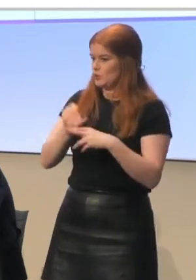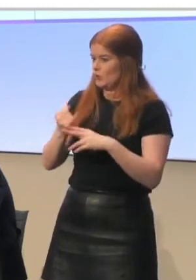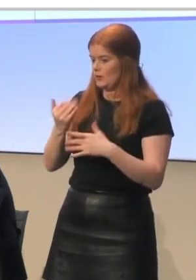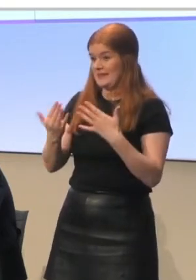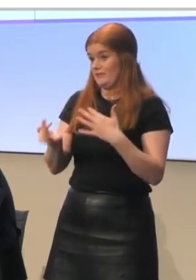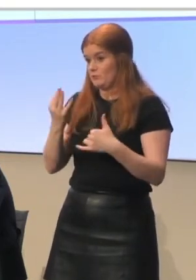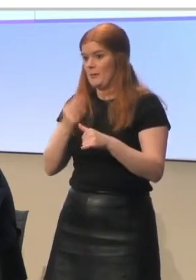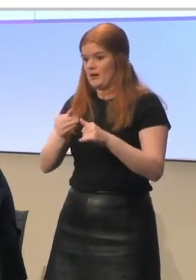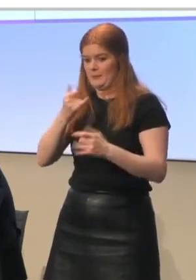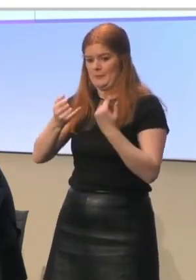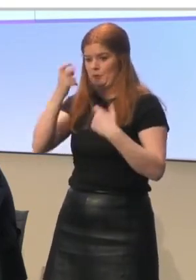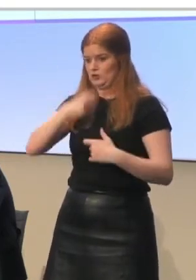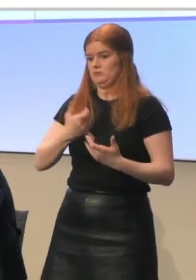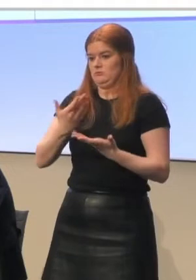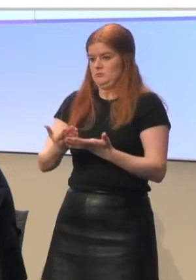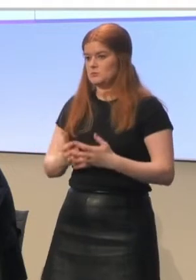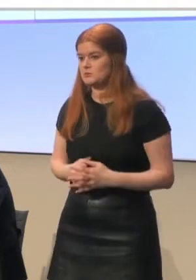preparing them as a person.